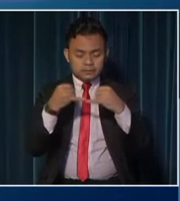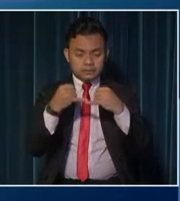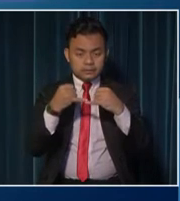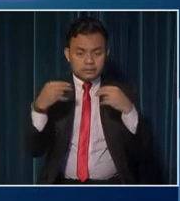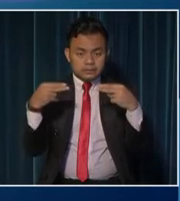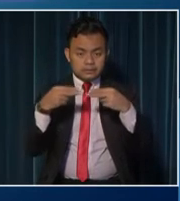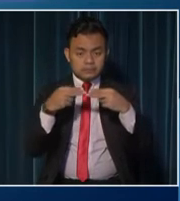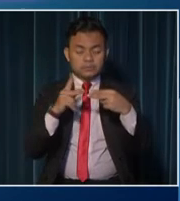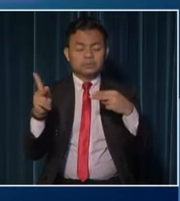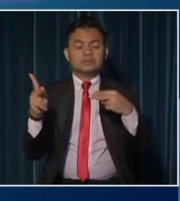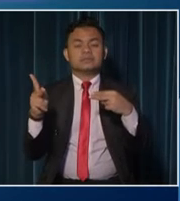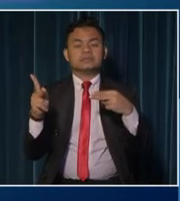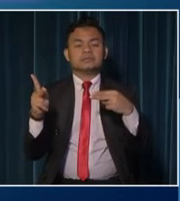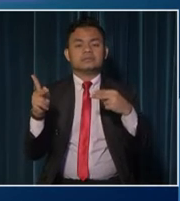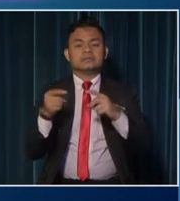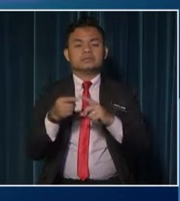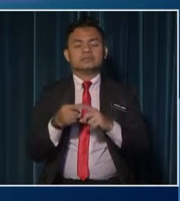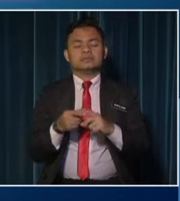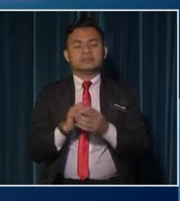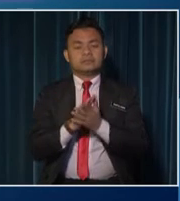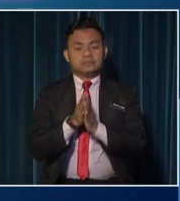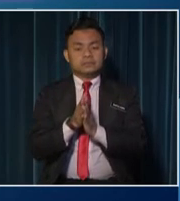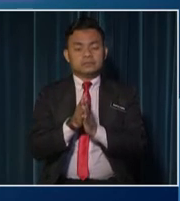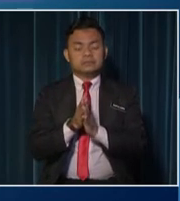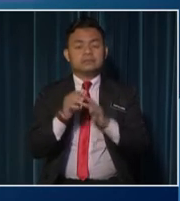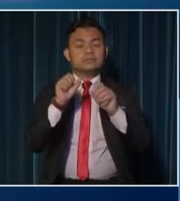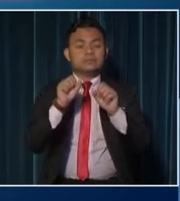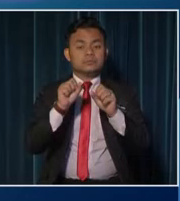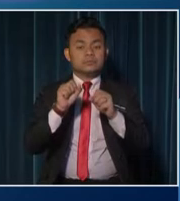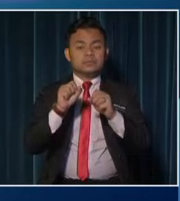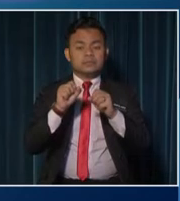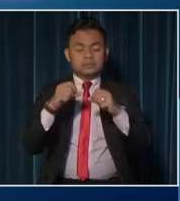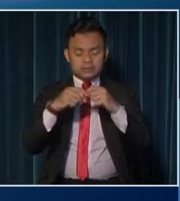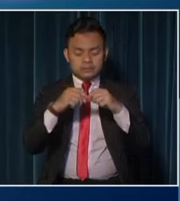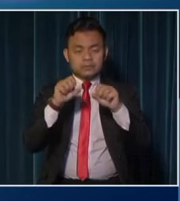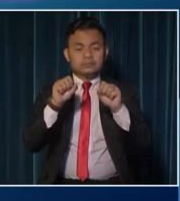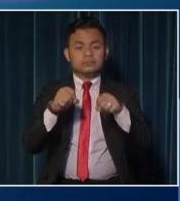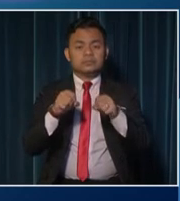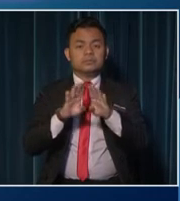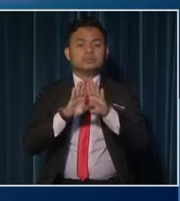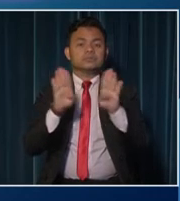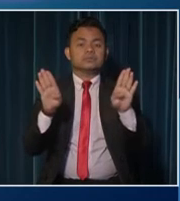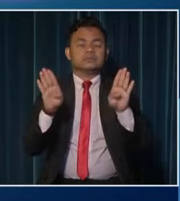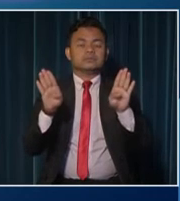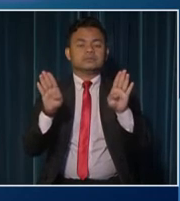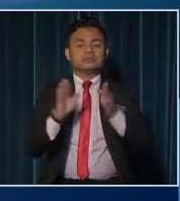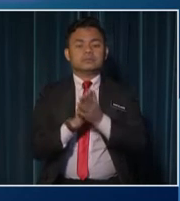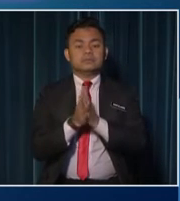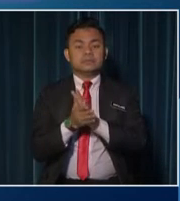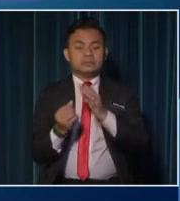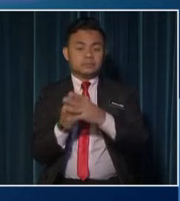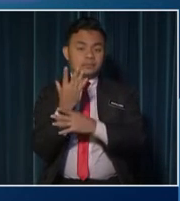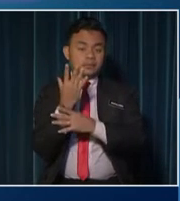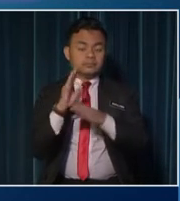will pass through the circuit and finally the bulb will light up.